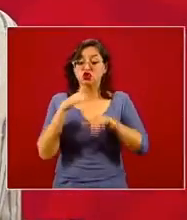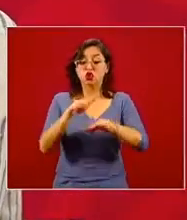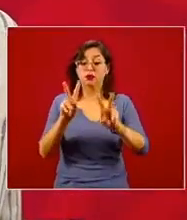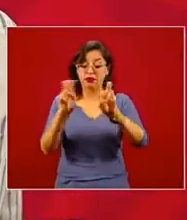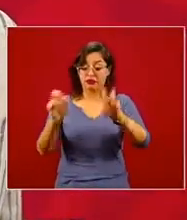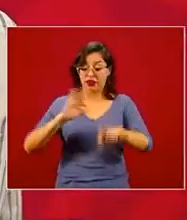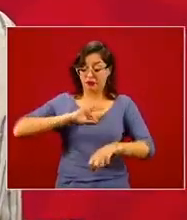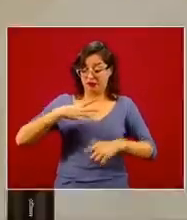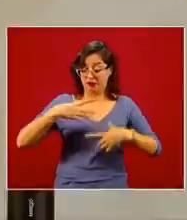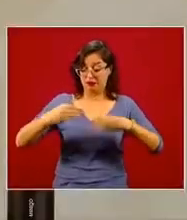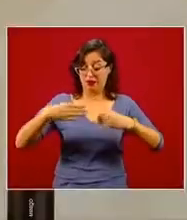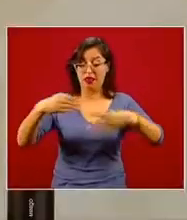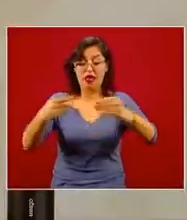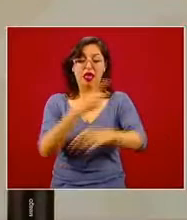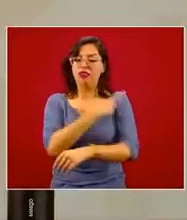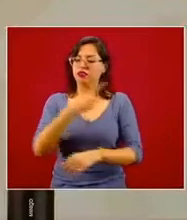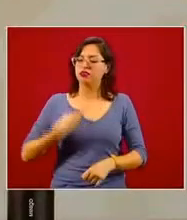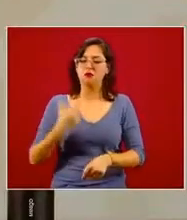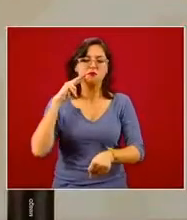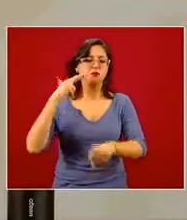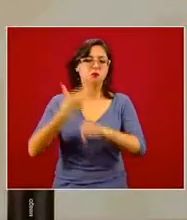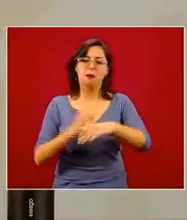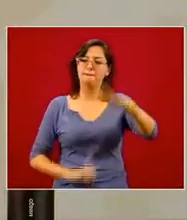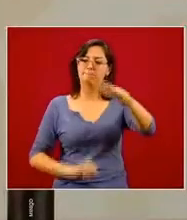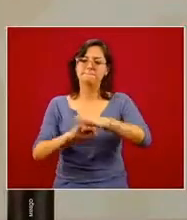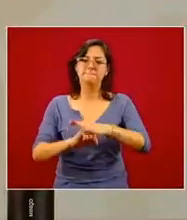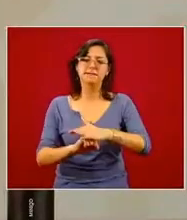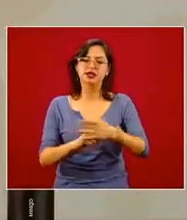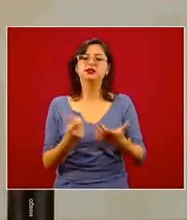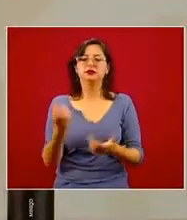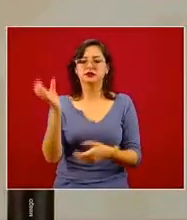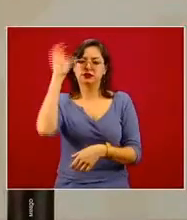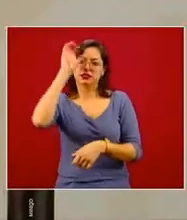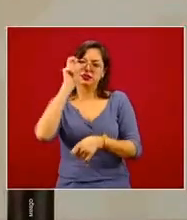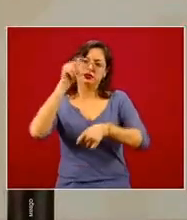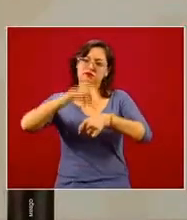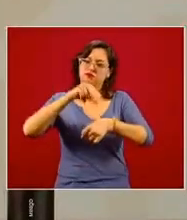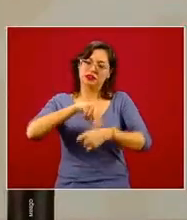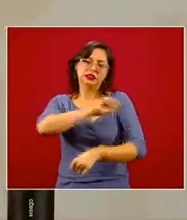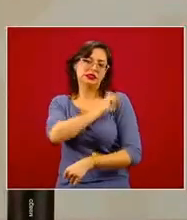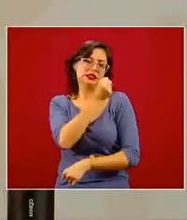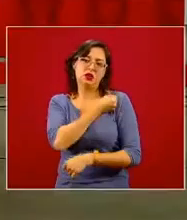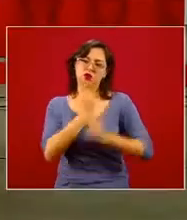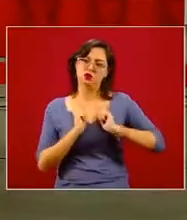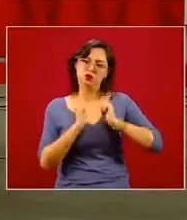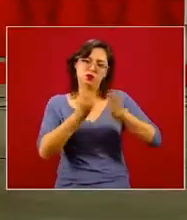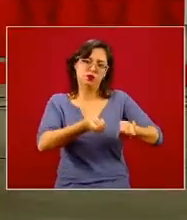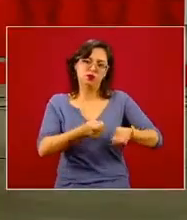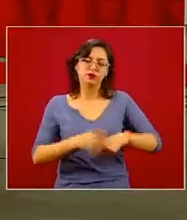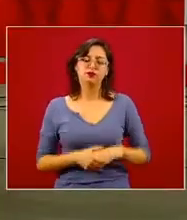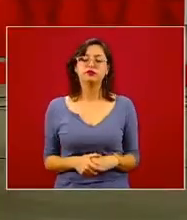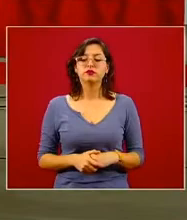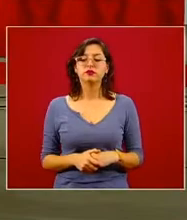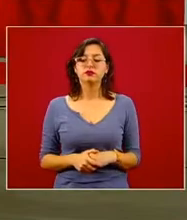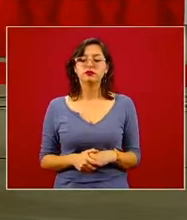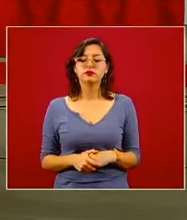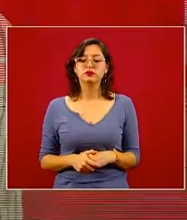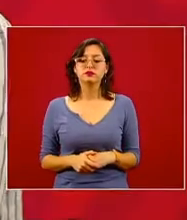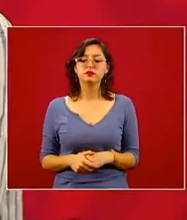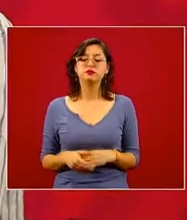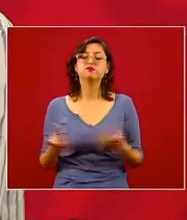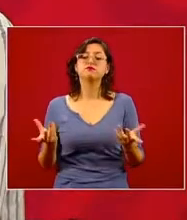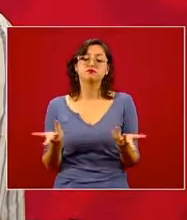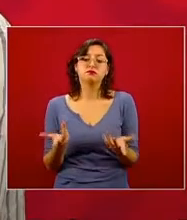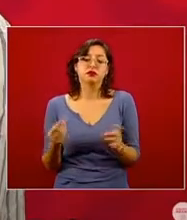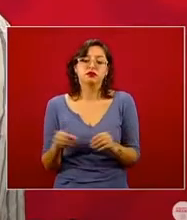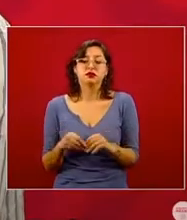times a week. Once and again, they are repeating that the base of the ways we are going to handle